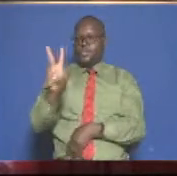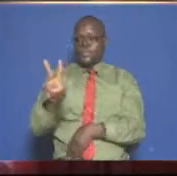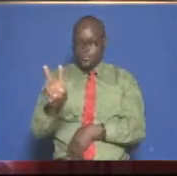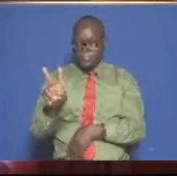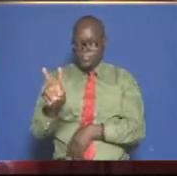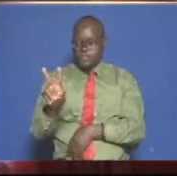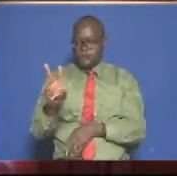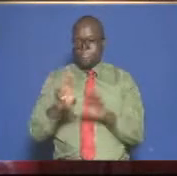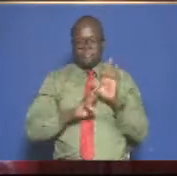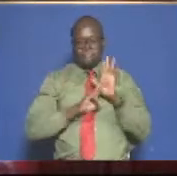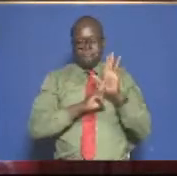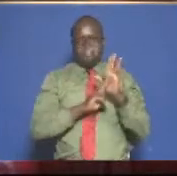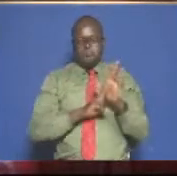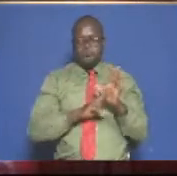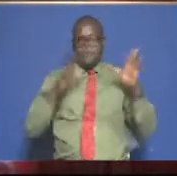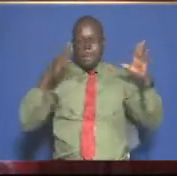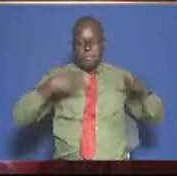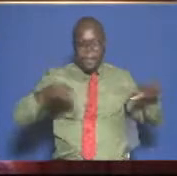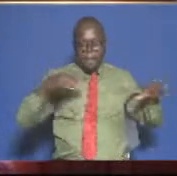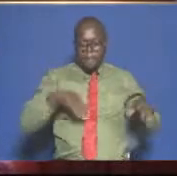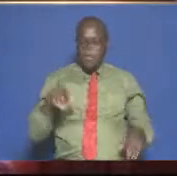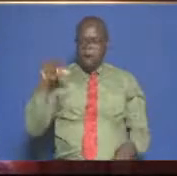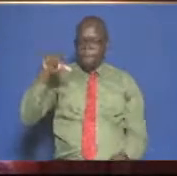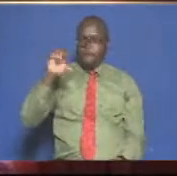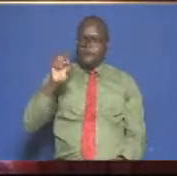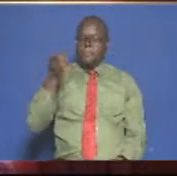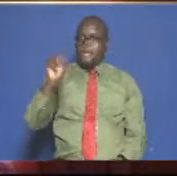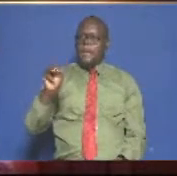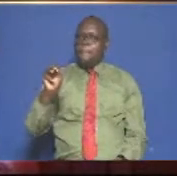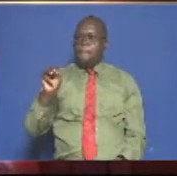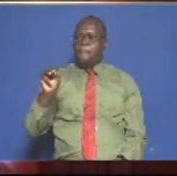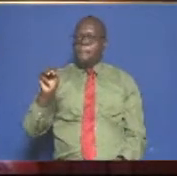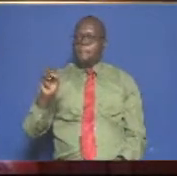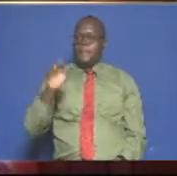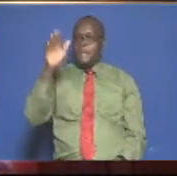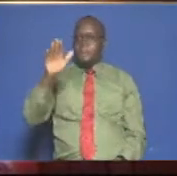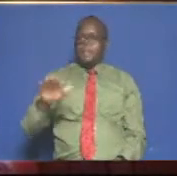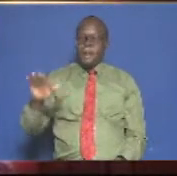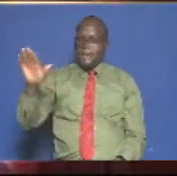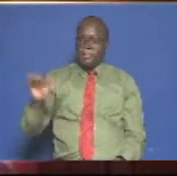to represent the people of GEM constituency in the National Assembly.